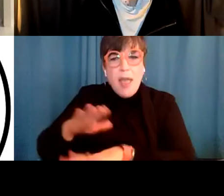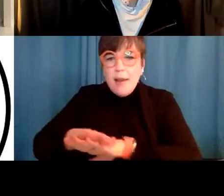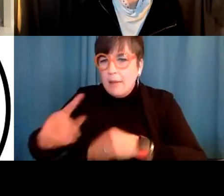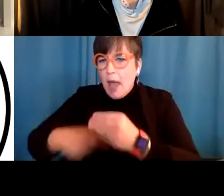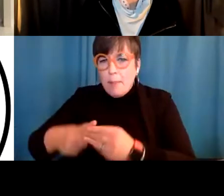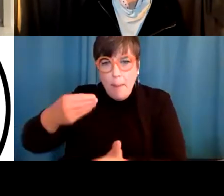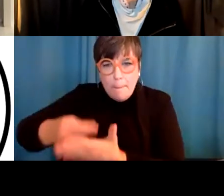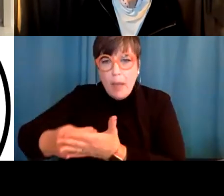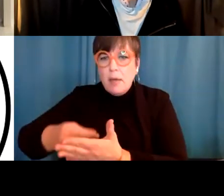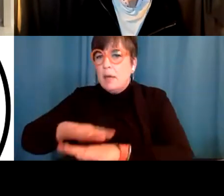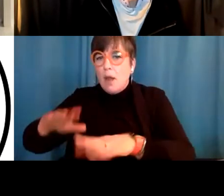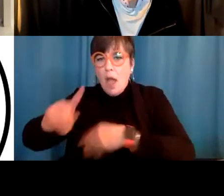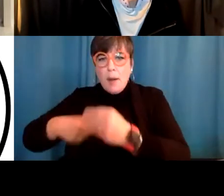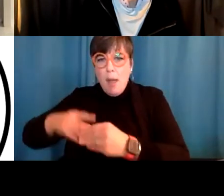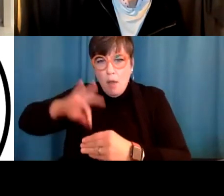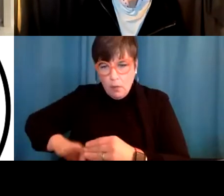serve people